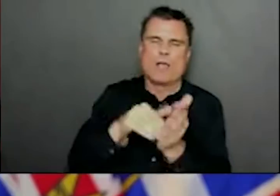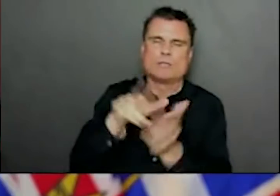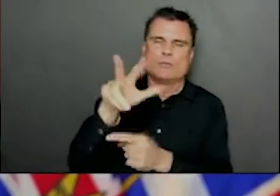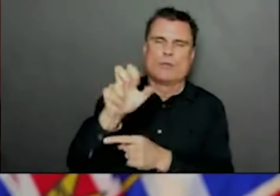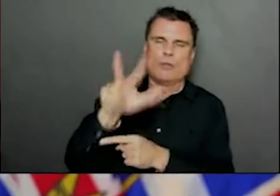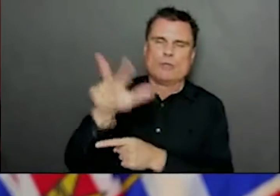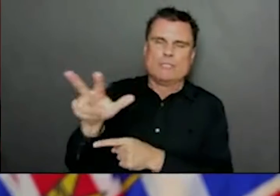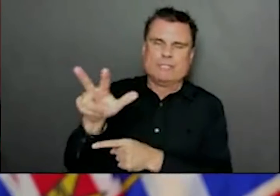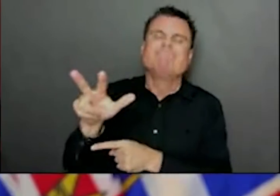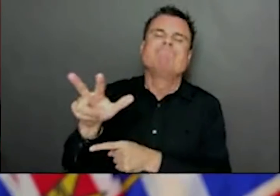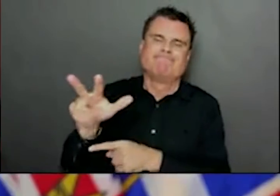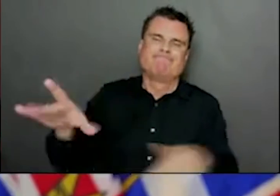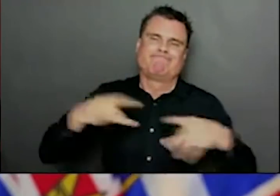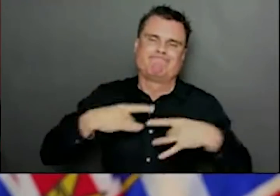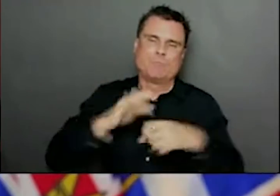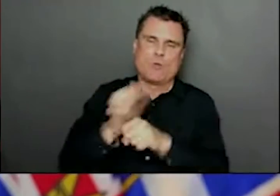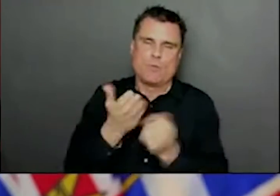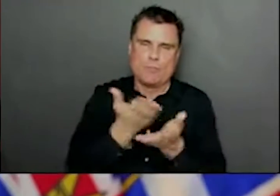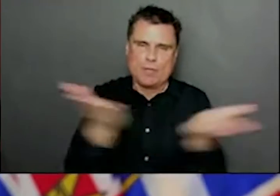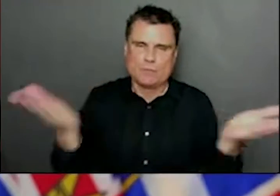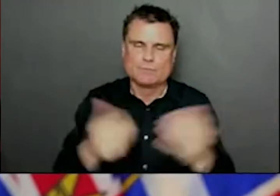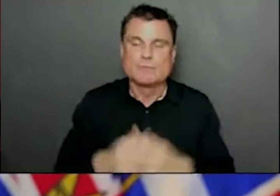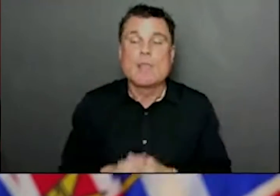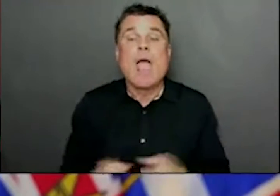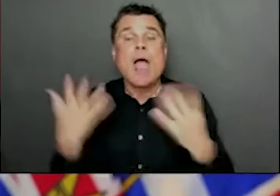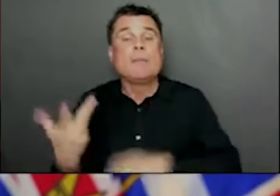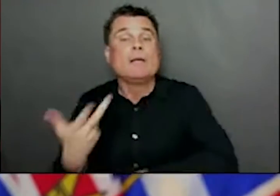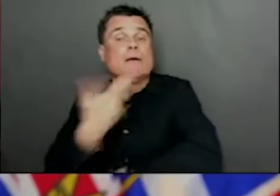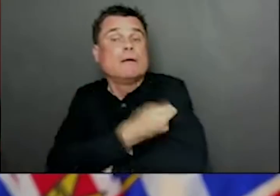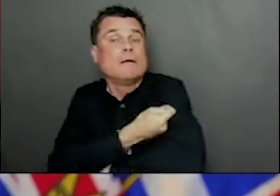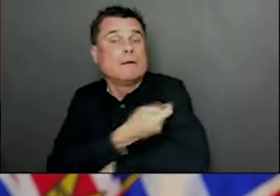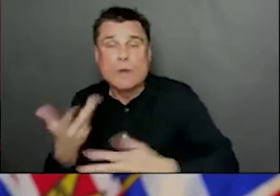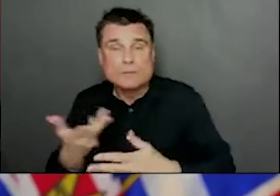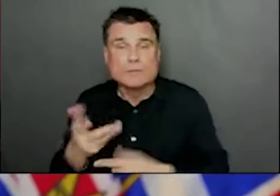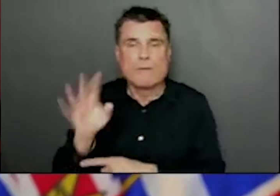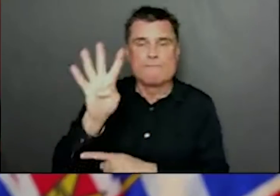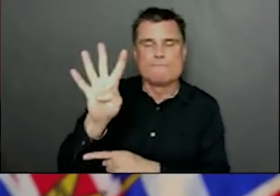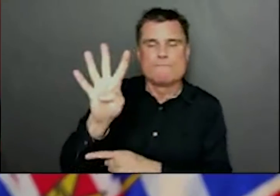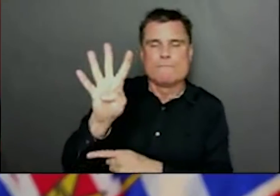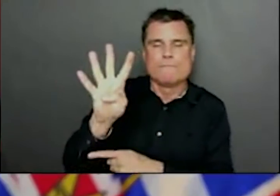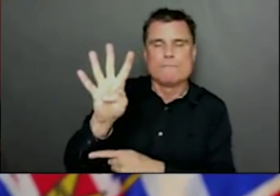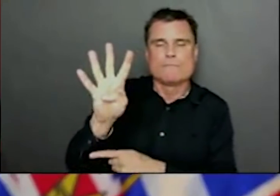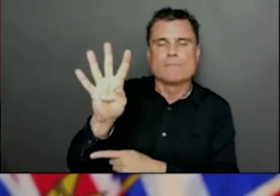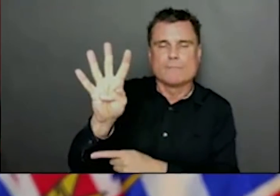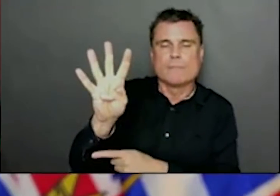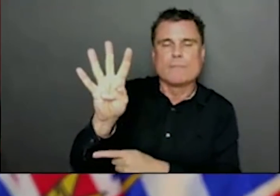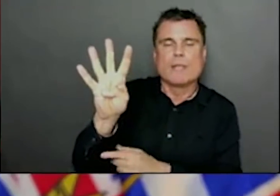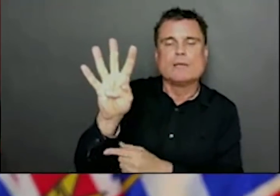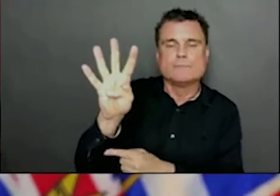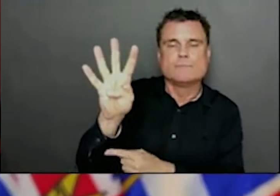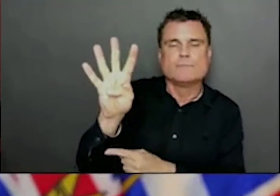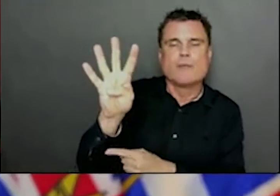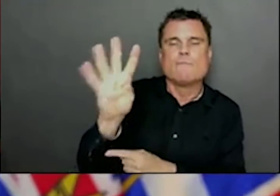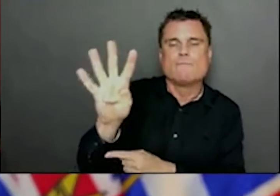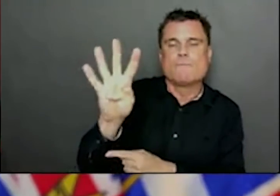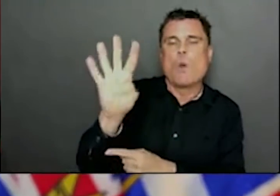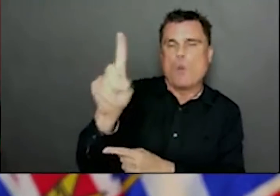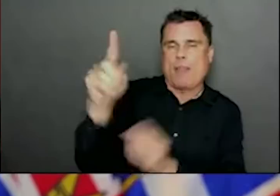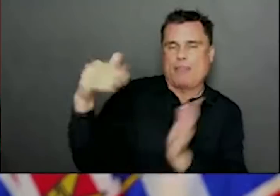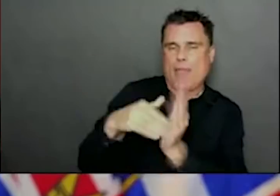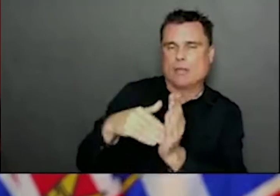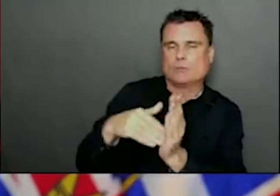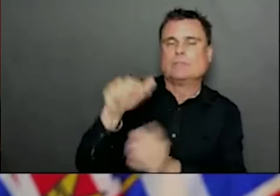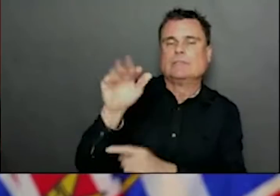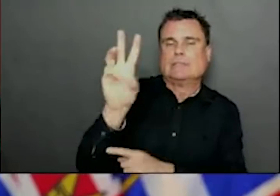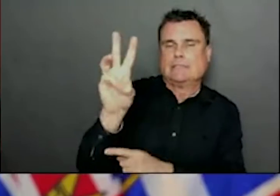to 41,064 people in every health region across British Columbia. As we know, the